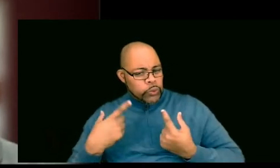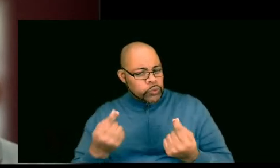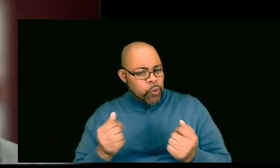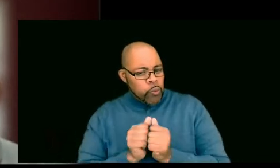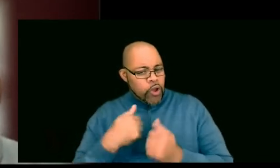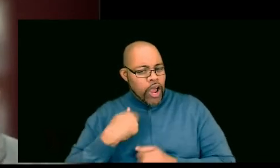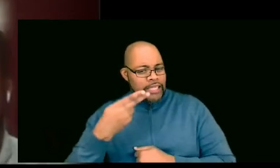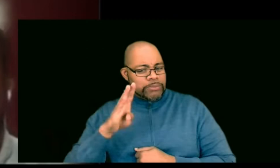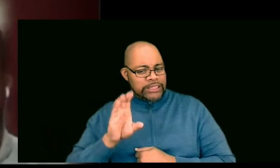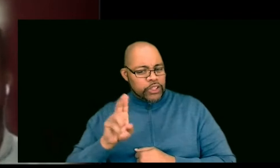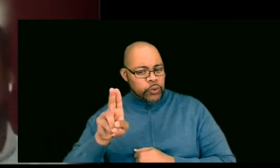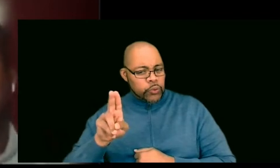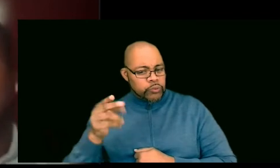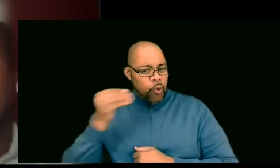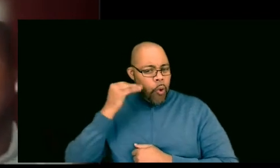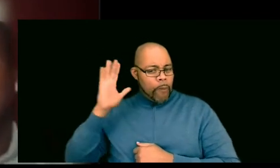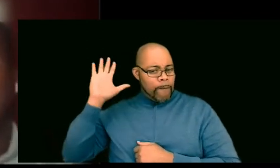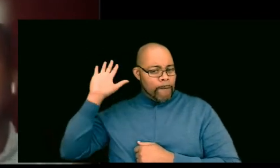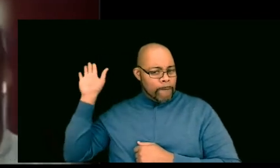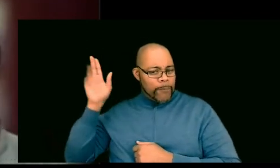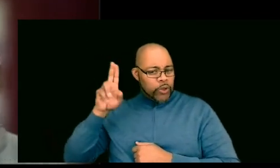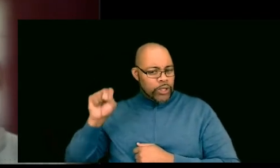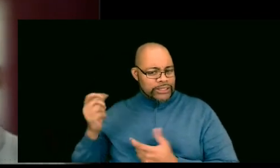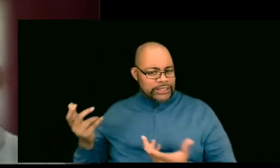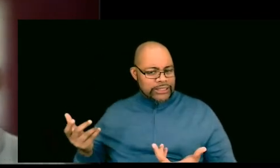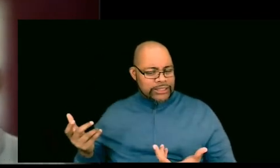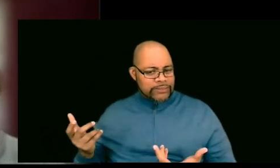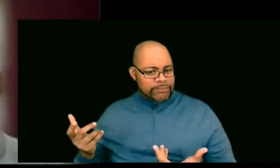what are we doing with our HBCUs back home?